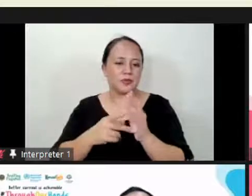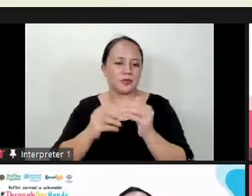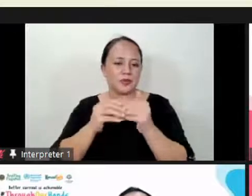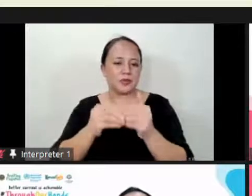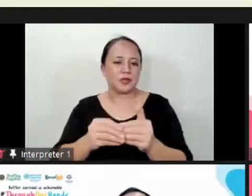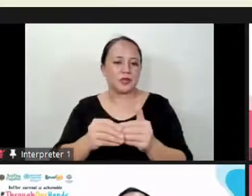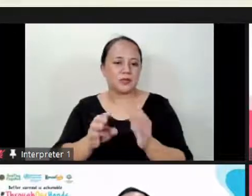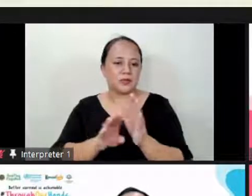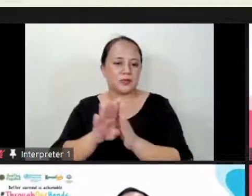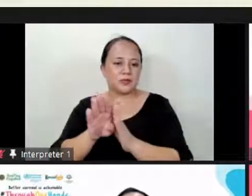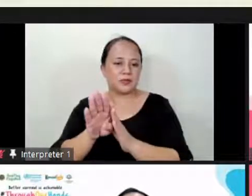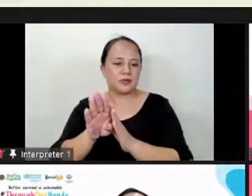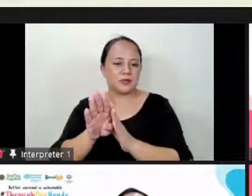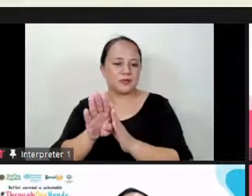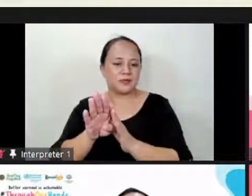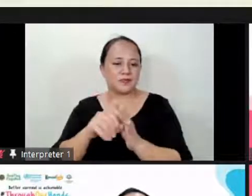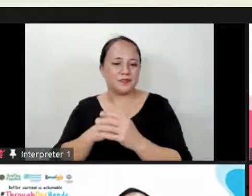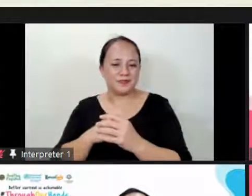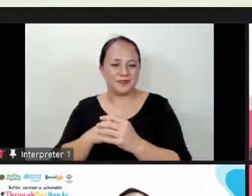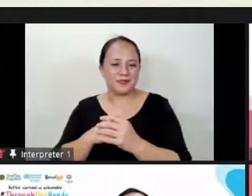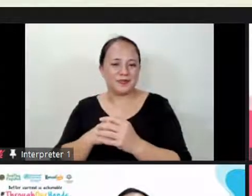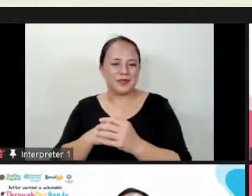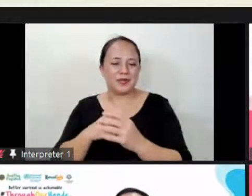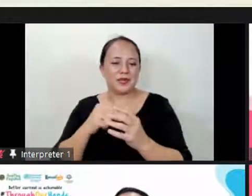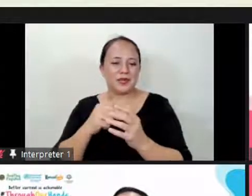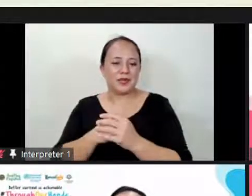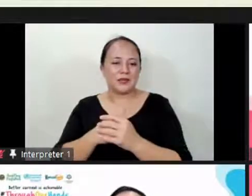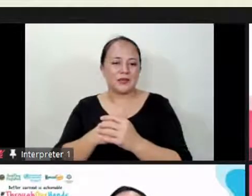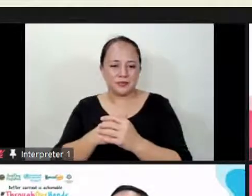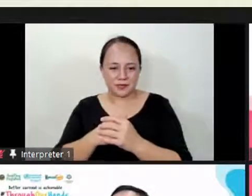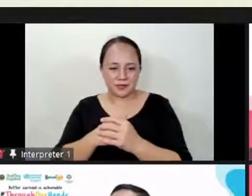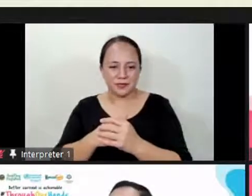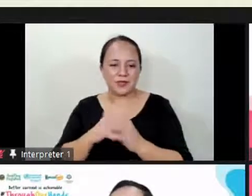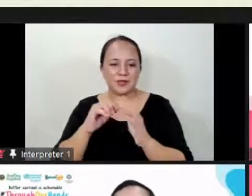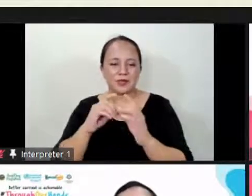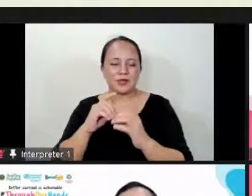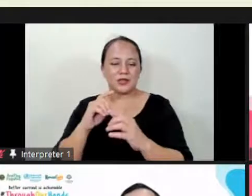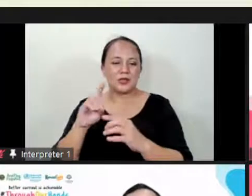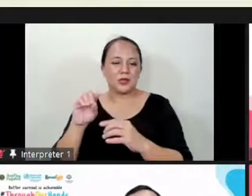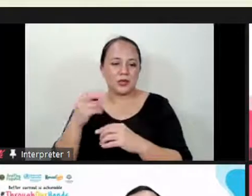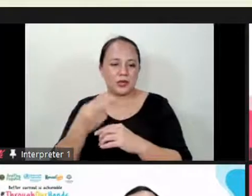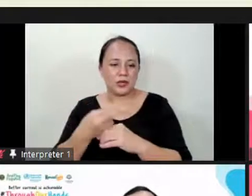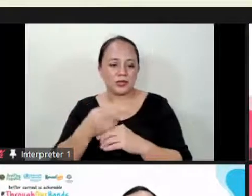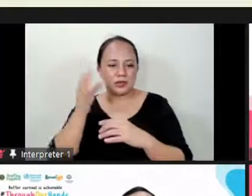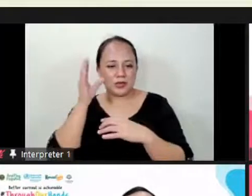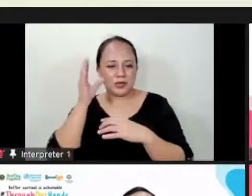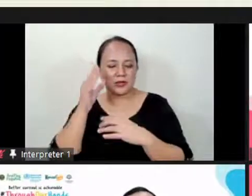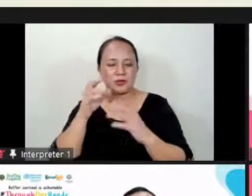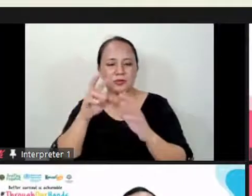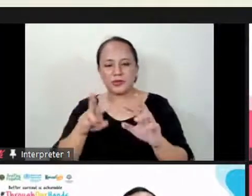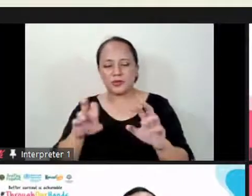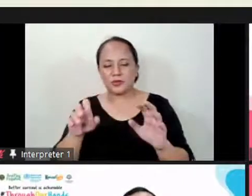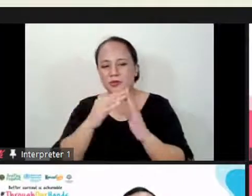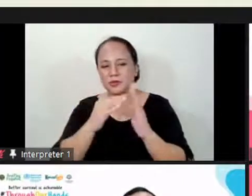develop national plans, such as the development of the DOH Cancer Research Agenda and the establishment of the